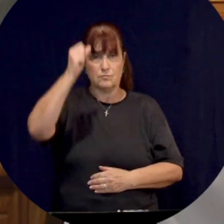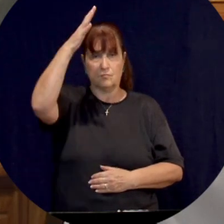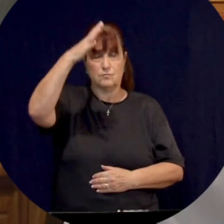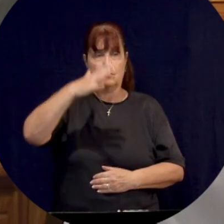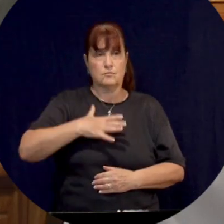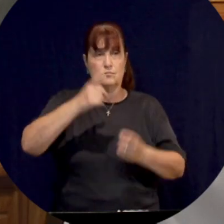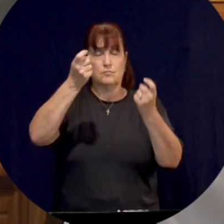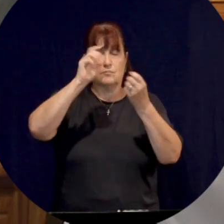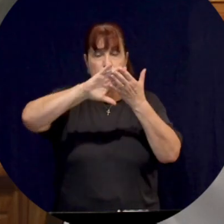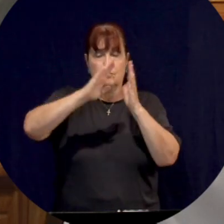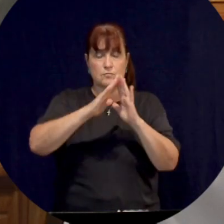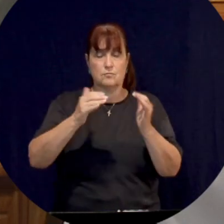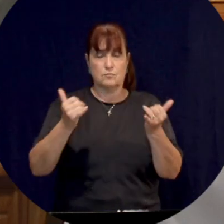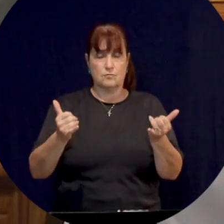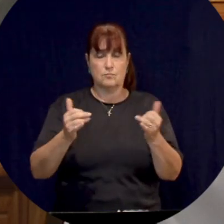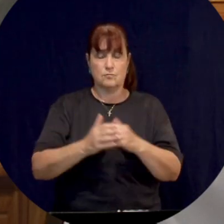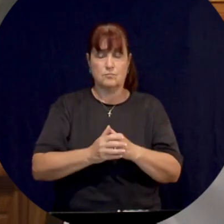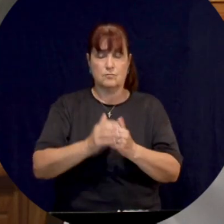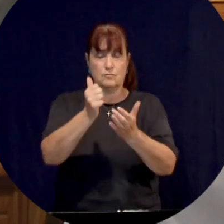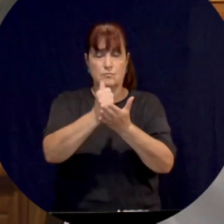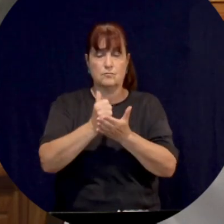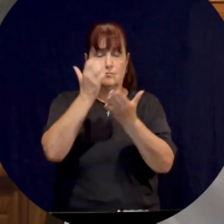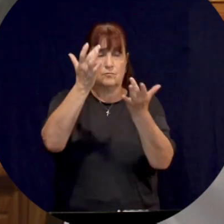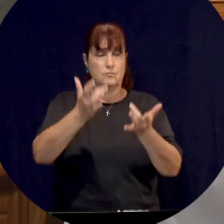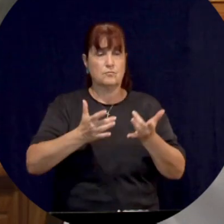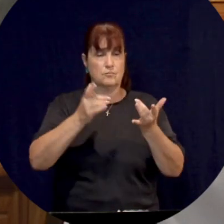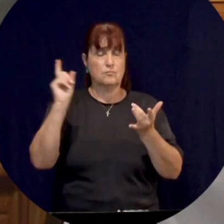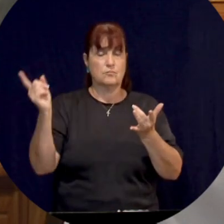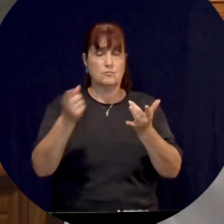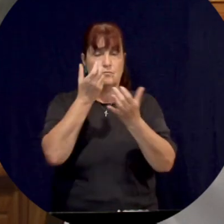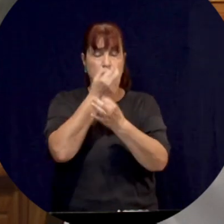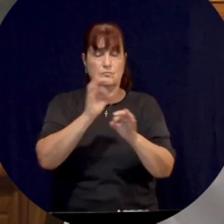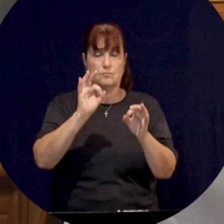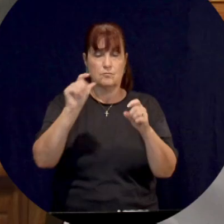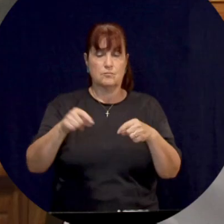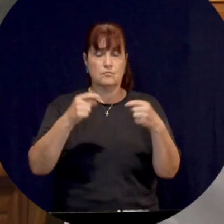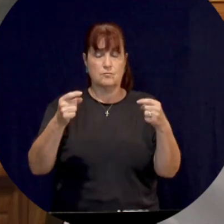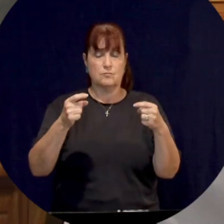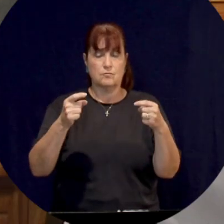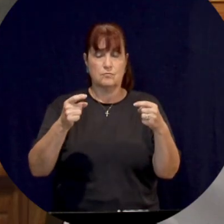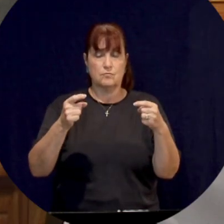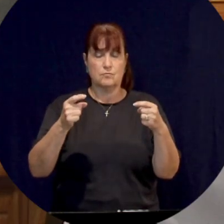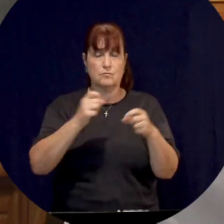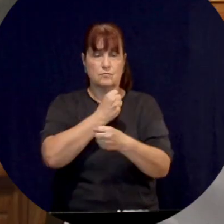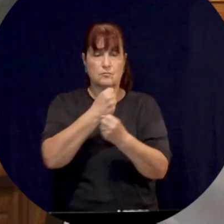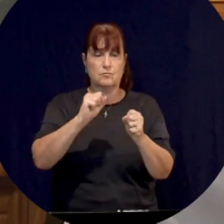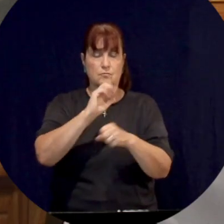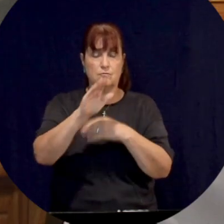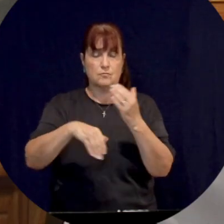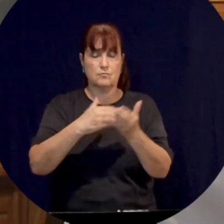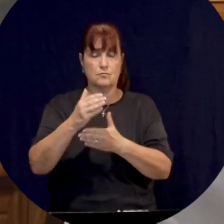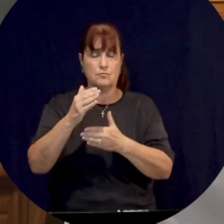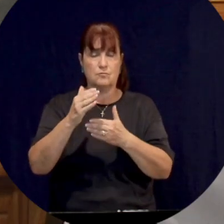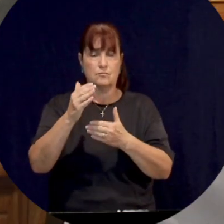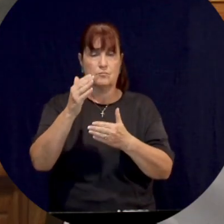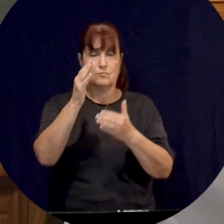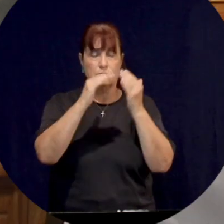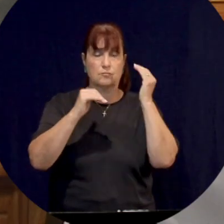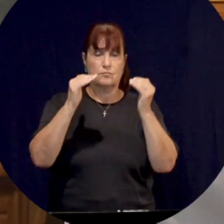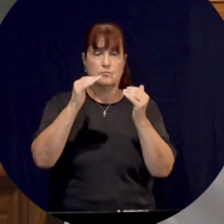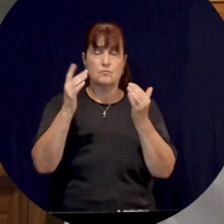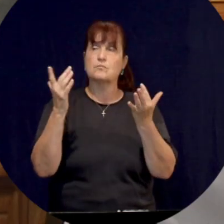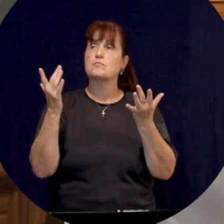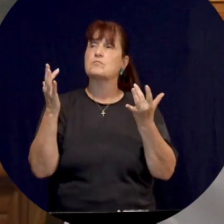Graciously grant peace in our day, that by the help of your mercy we may be always free from sin and safe from all